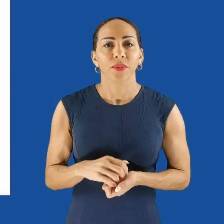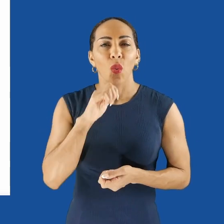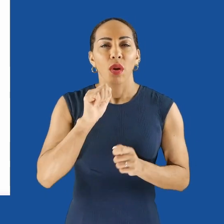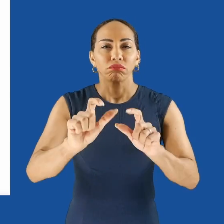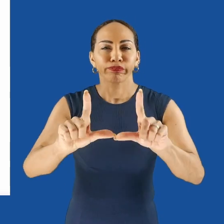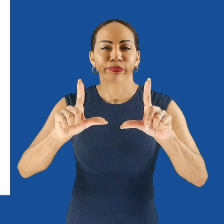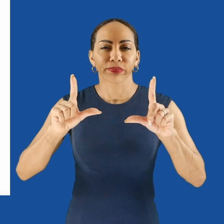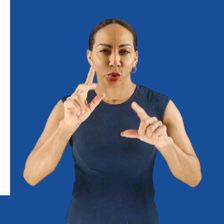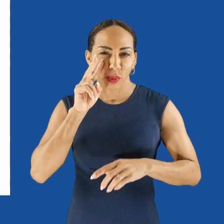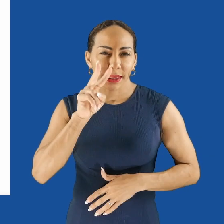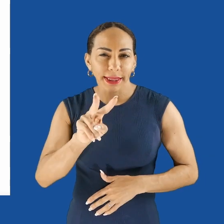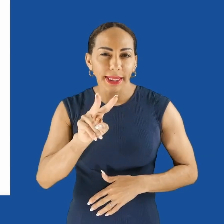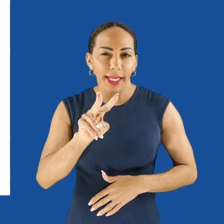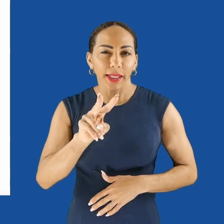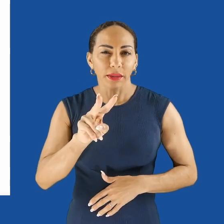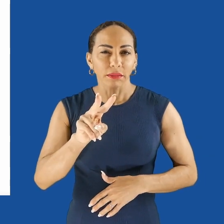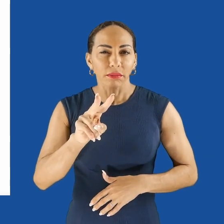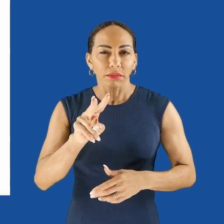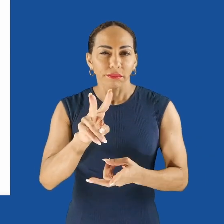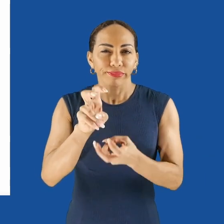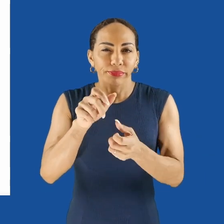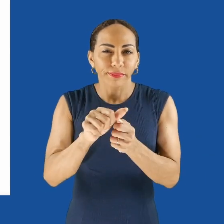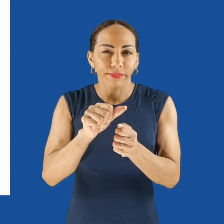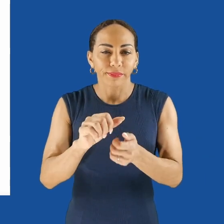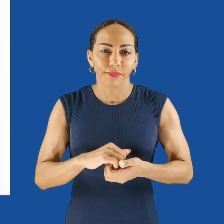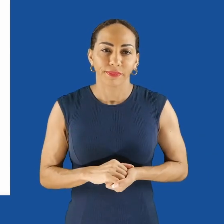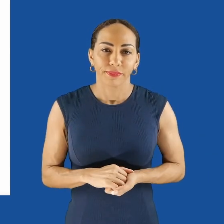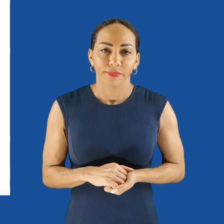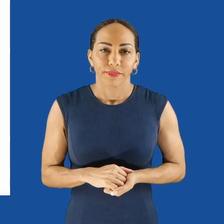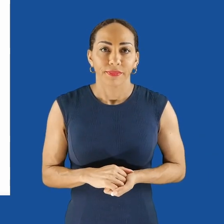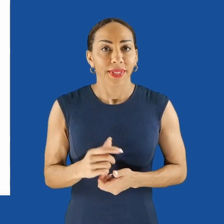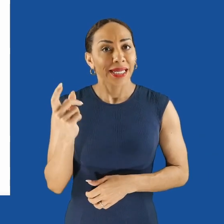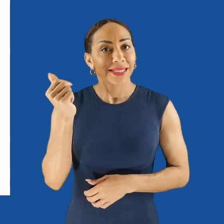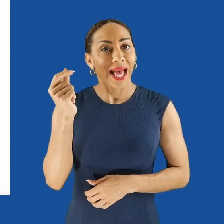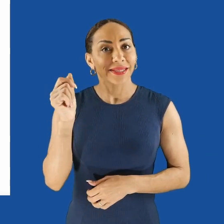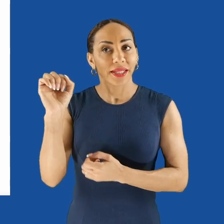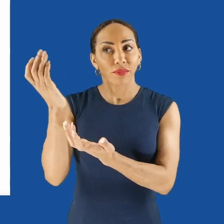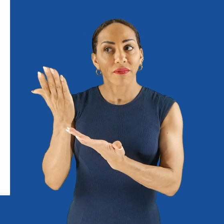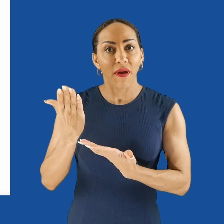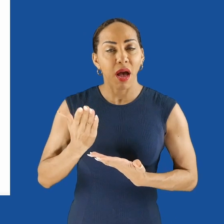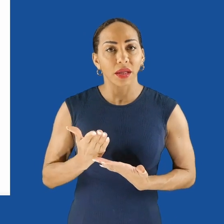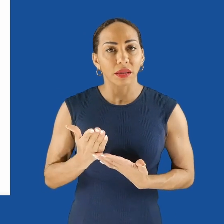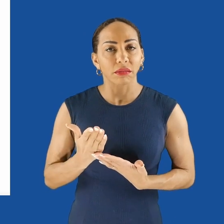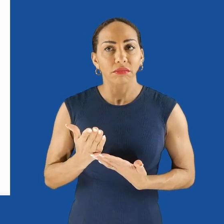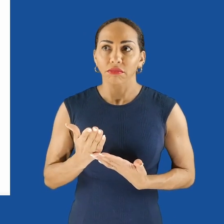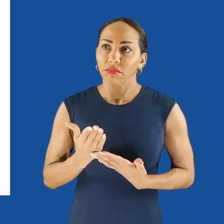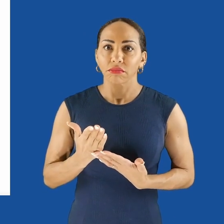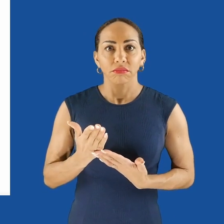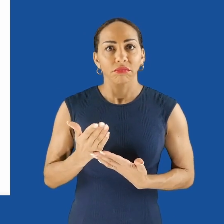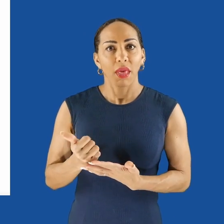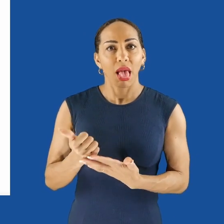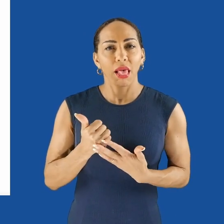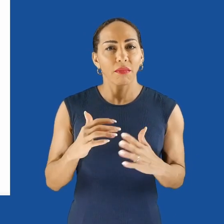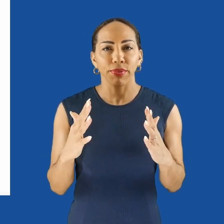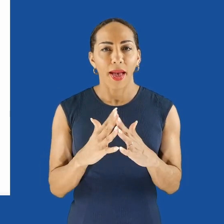I'm just going to zoom in so that you can see this a little bit better. How will having a taxi to help you travel to and from work meet